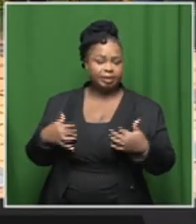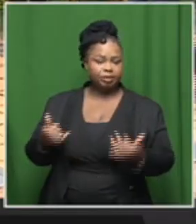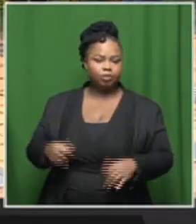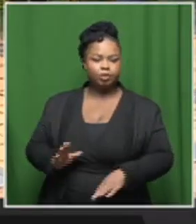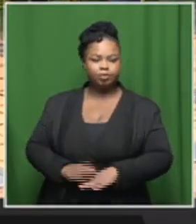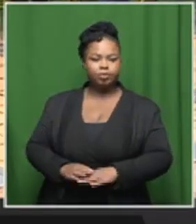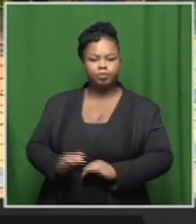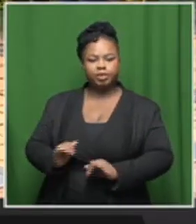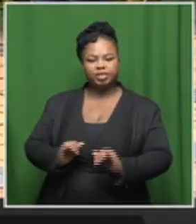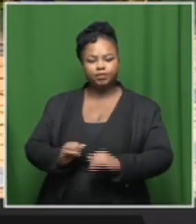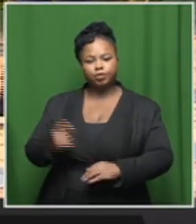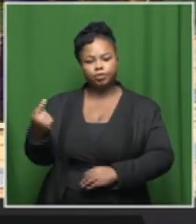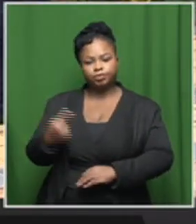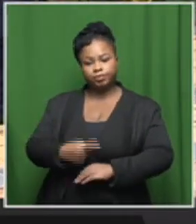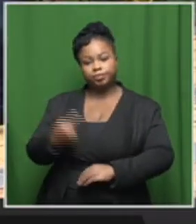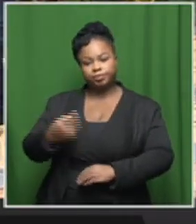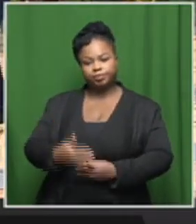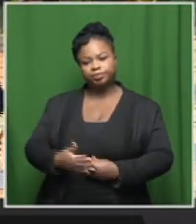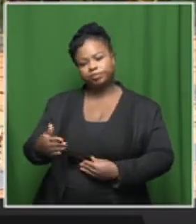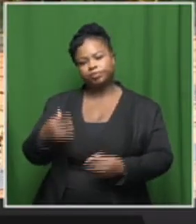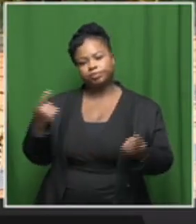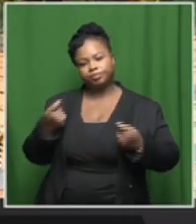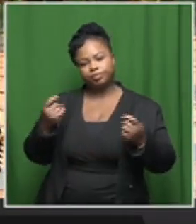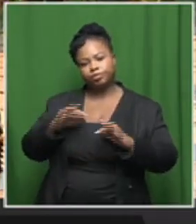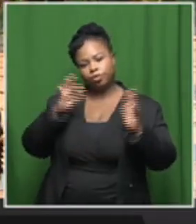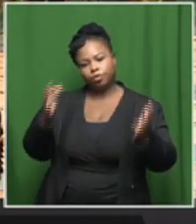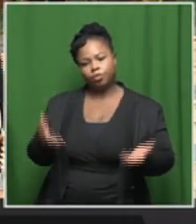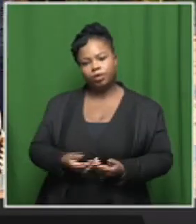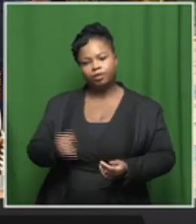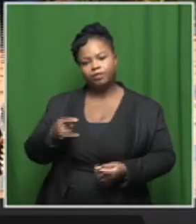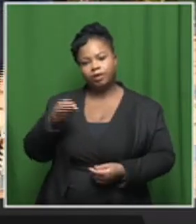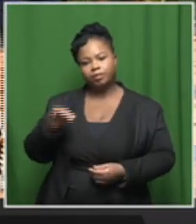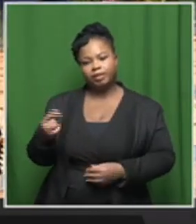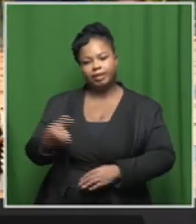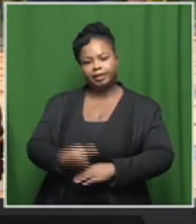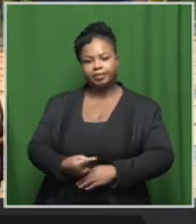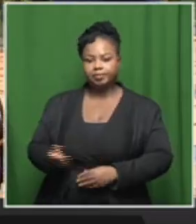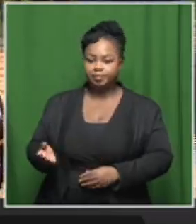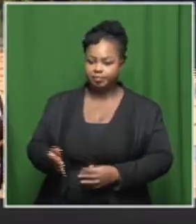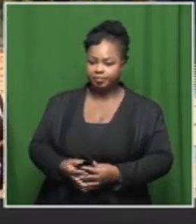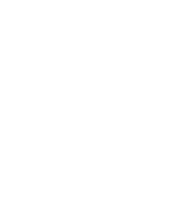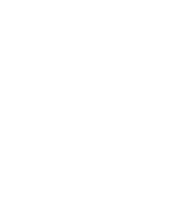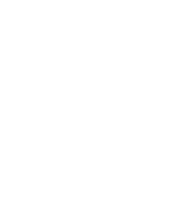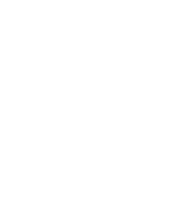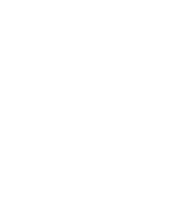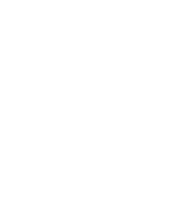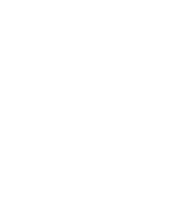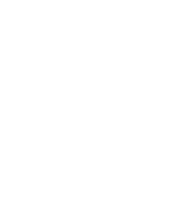interviews in the course of the day as we celebrate World Fibre Day. With that, it's back to you in studio.